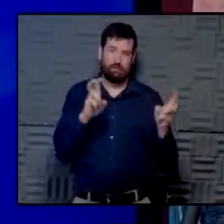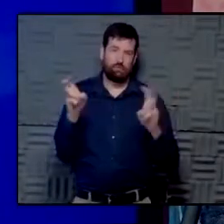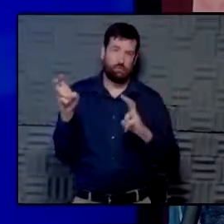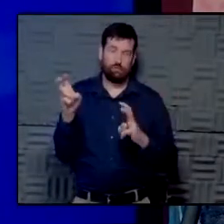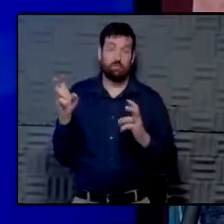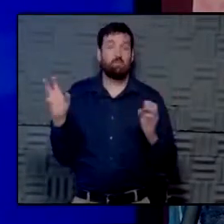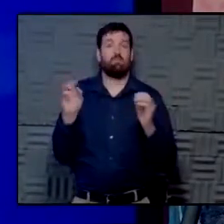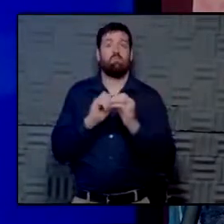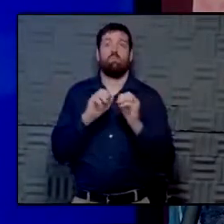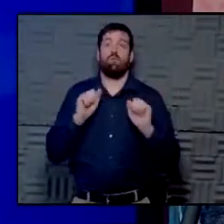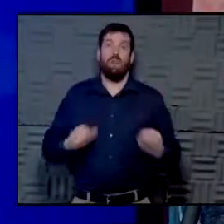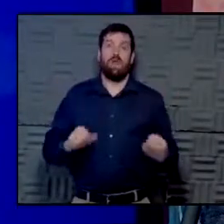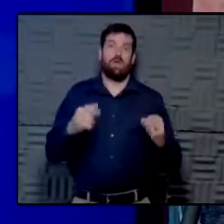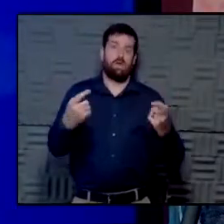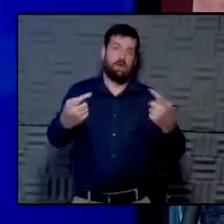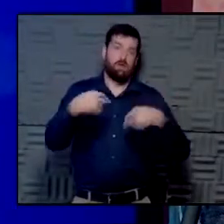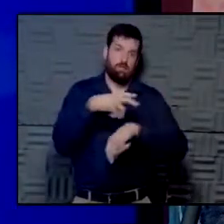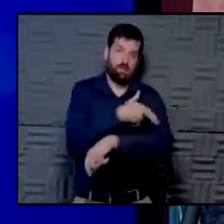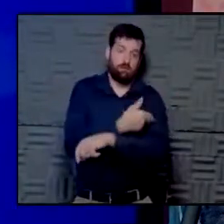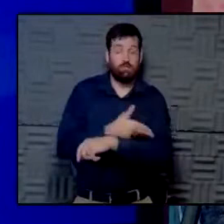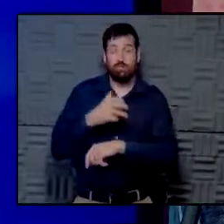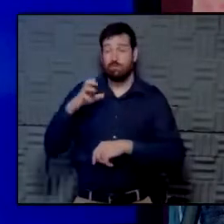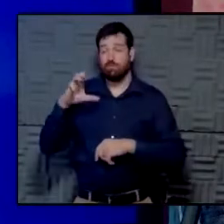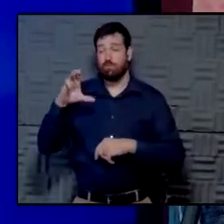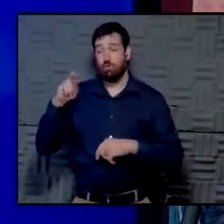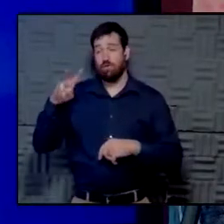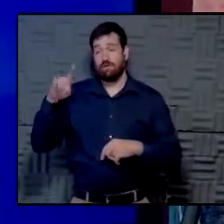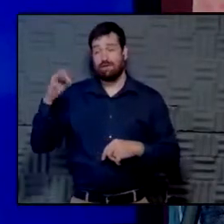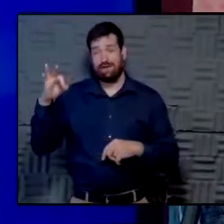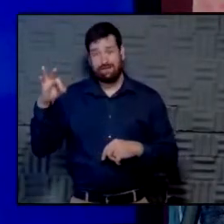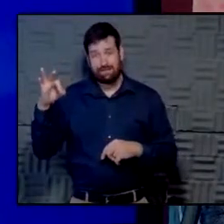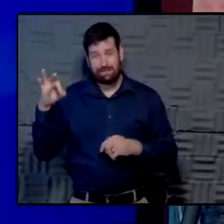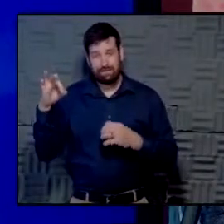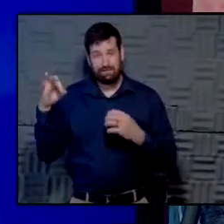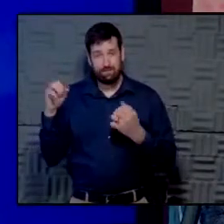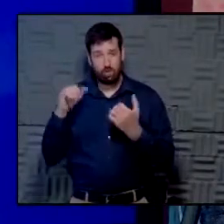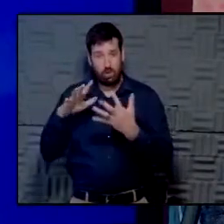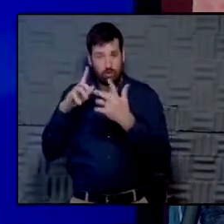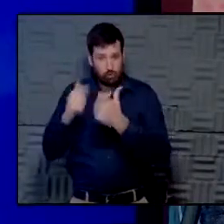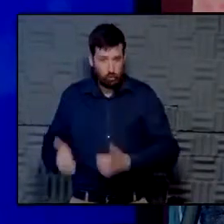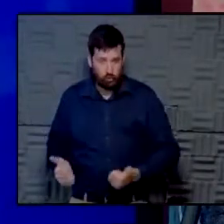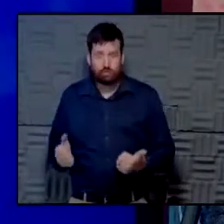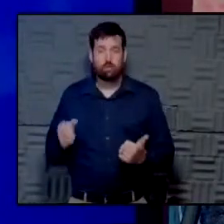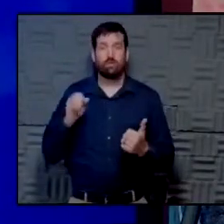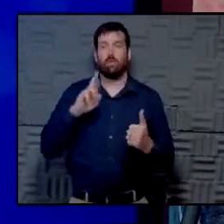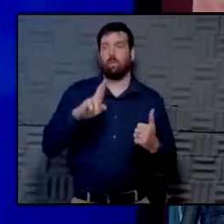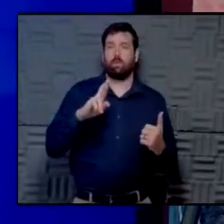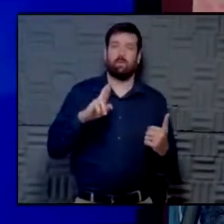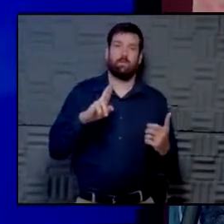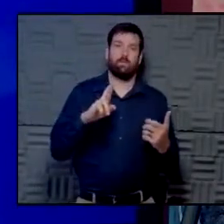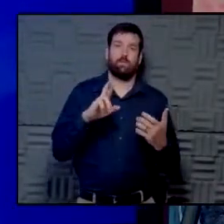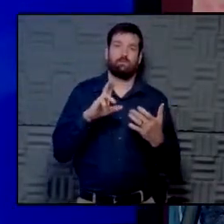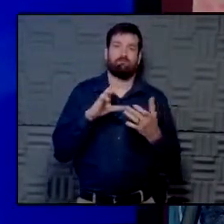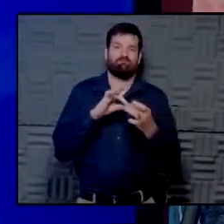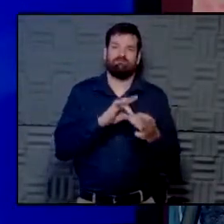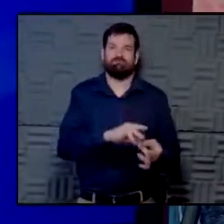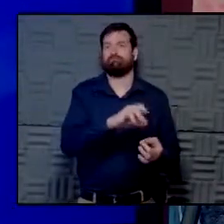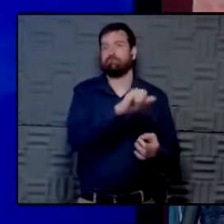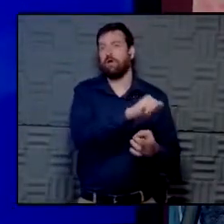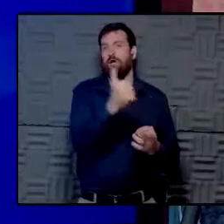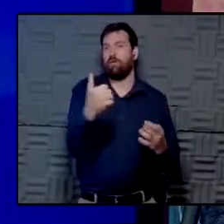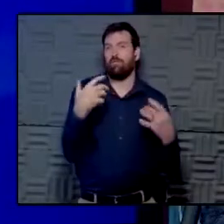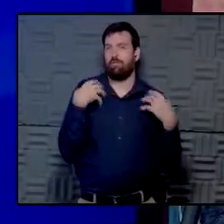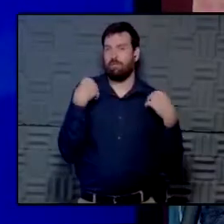the likelihood of their admission, whether it really was COVID-19 worsening condition or if it was maybe related to their other